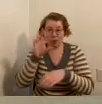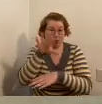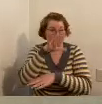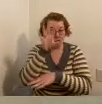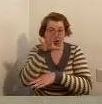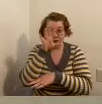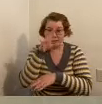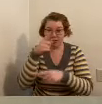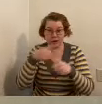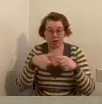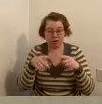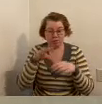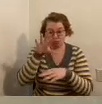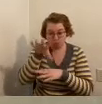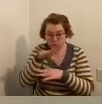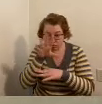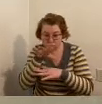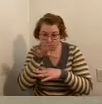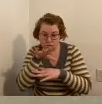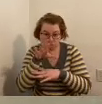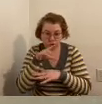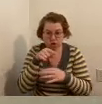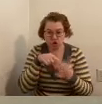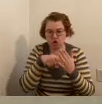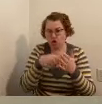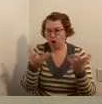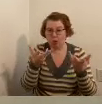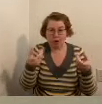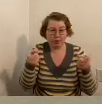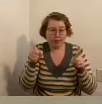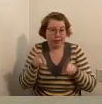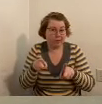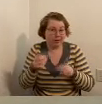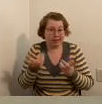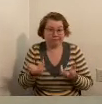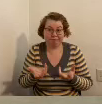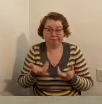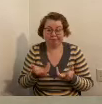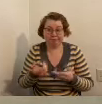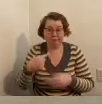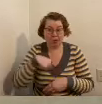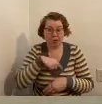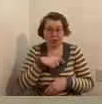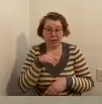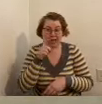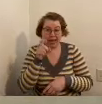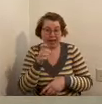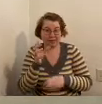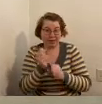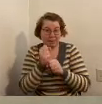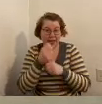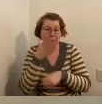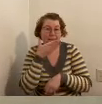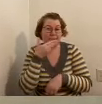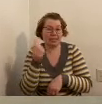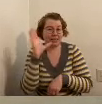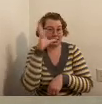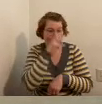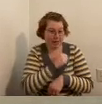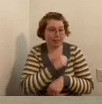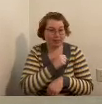couldn't film or show what was happening. And so we just have to make our best